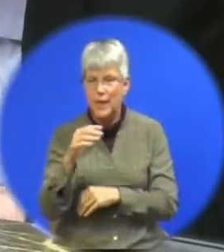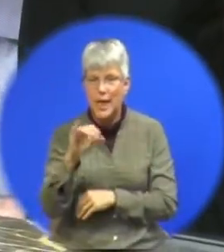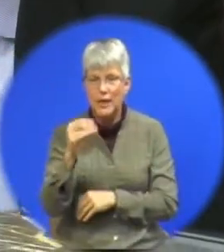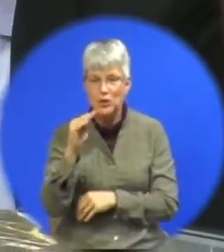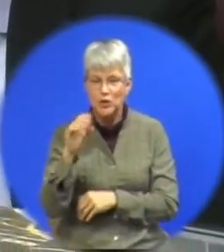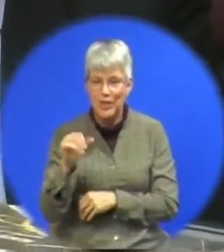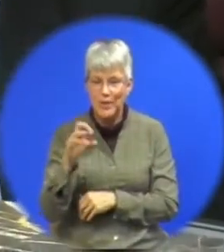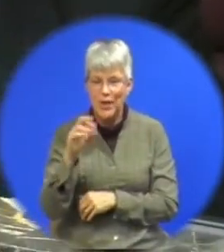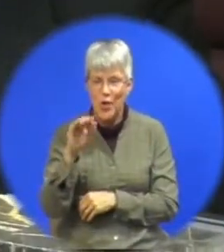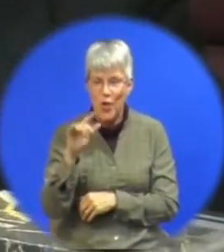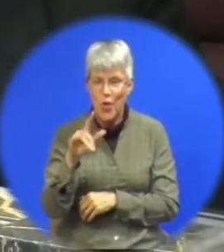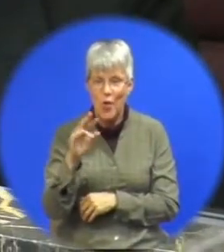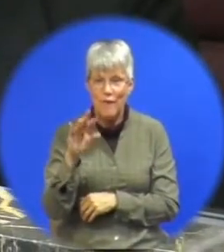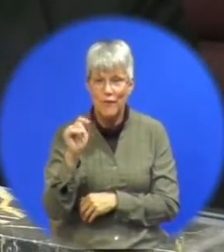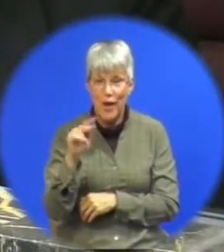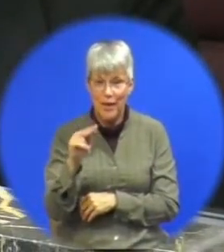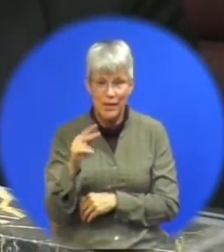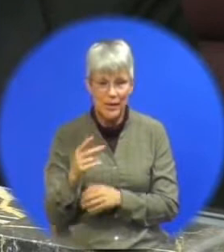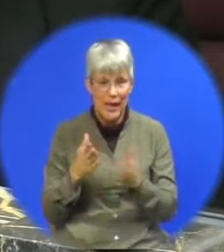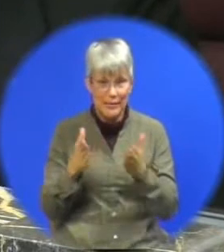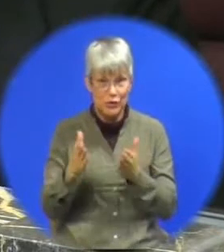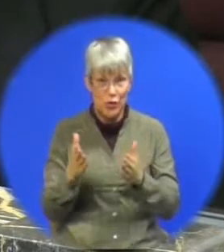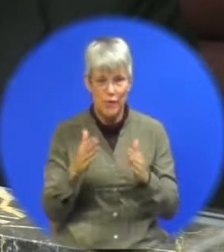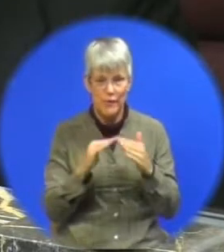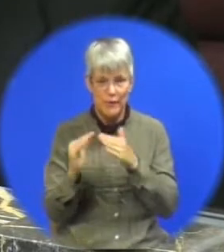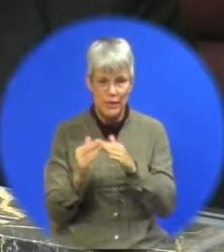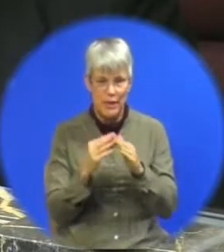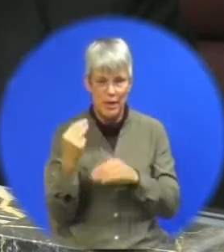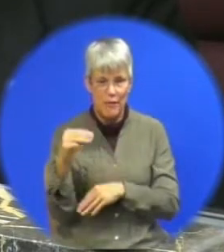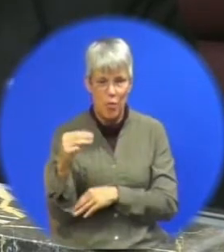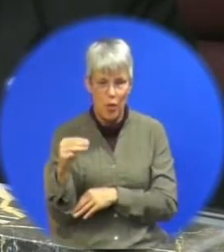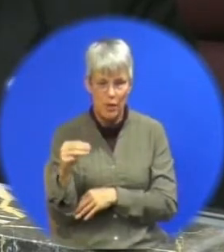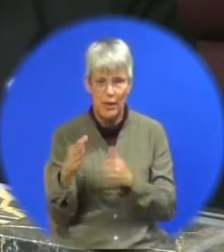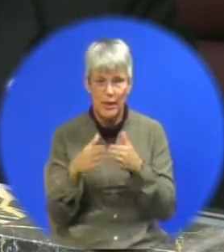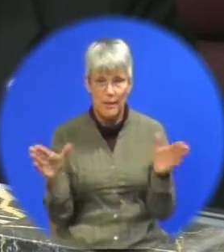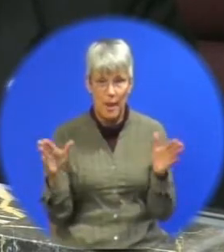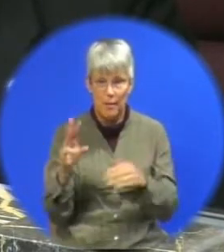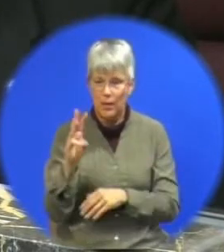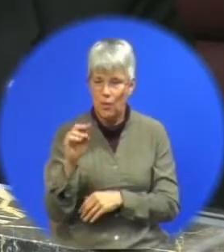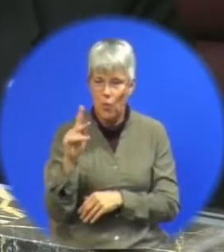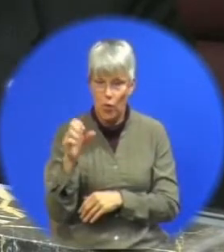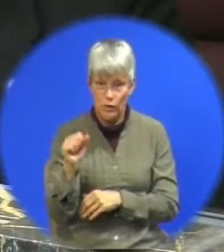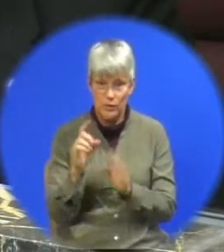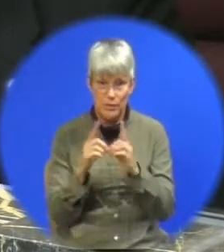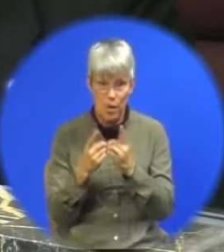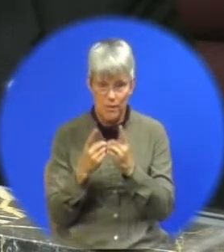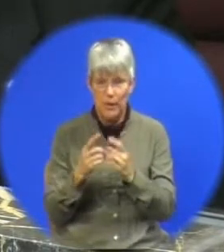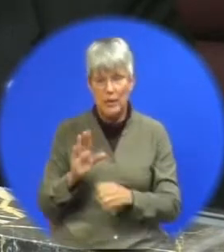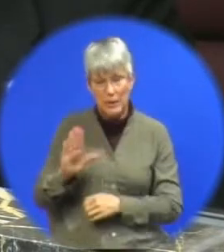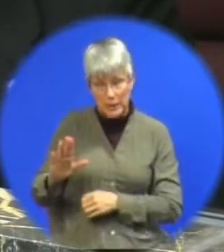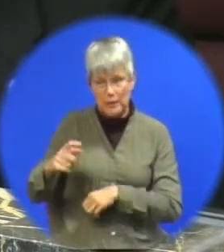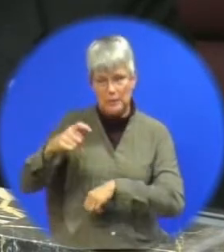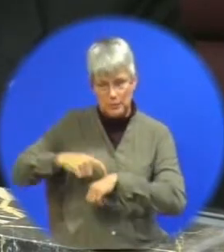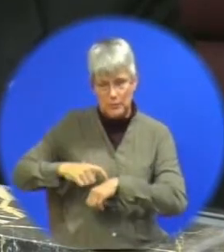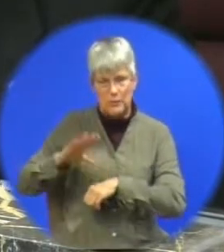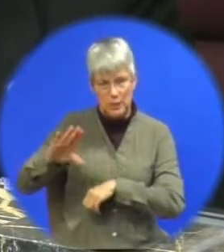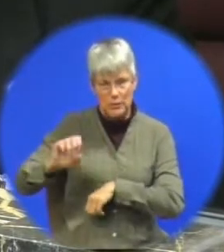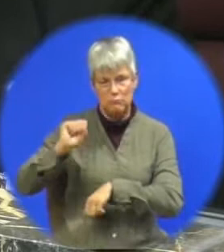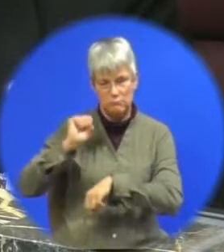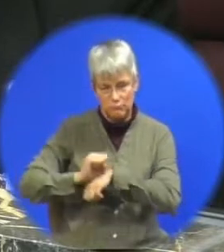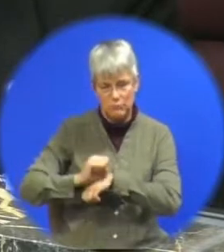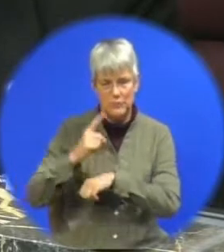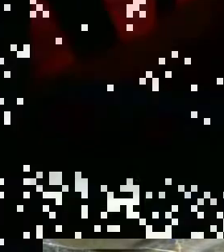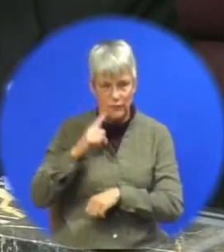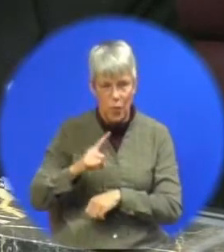has faithfully served the City of Morganton in the Public Works Department and has given of his time and efforts for the benefit of the